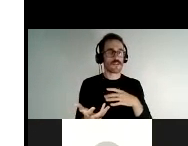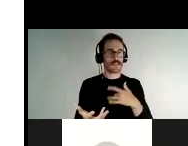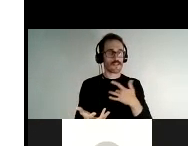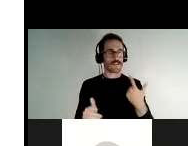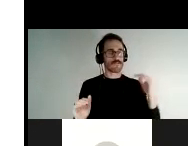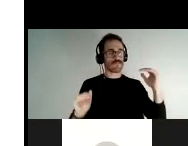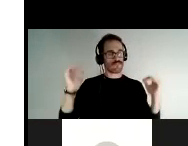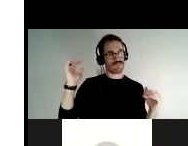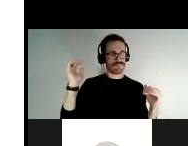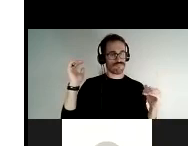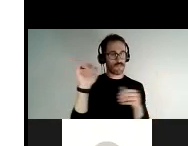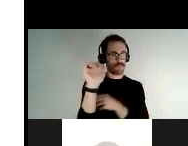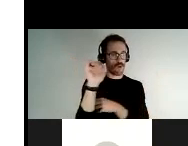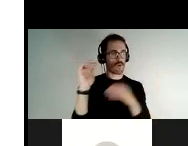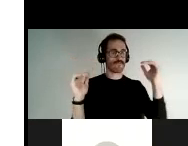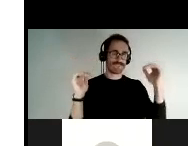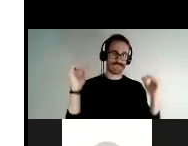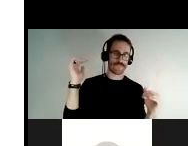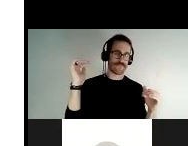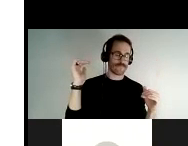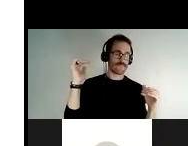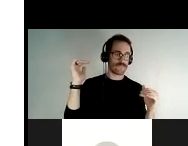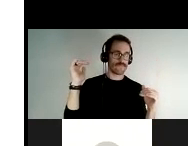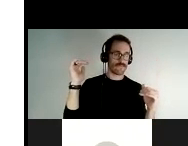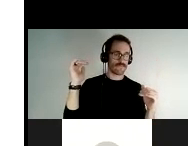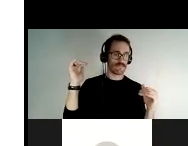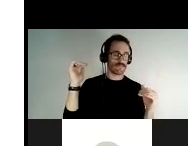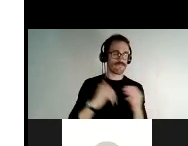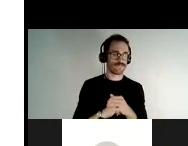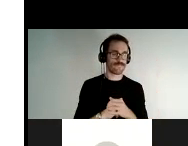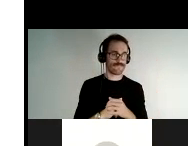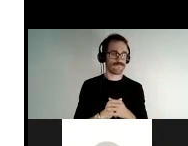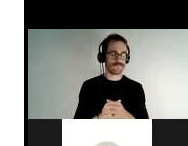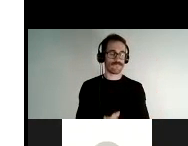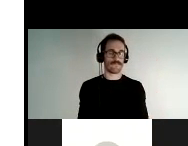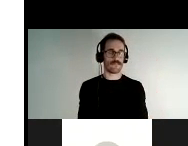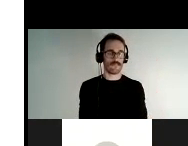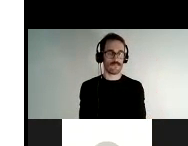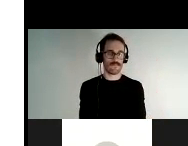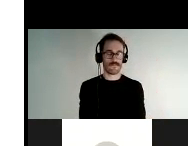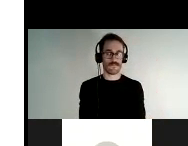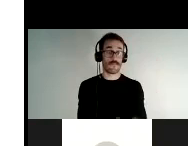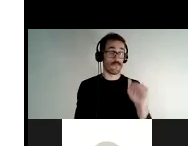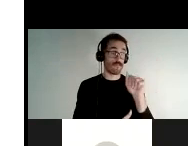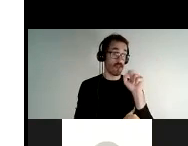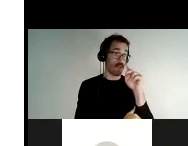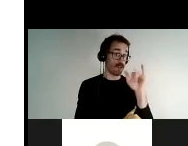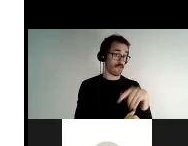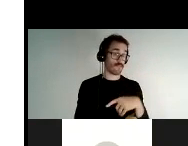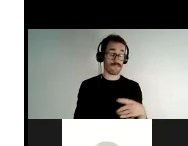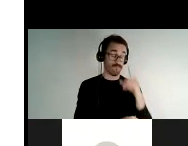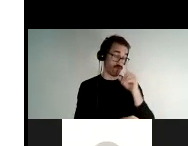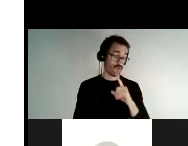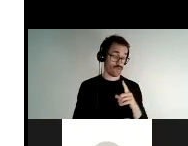less power. Yeah. Or use. No, definitely. We live in a